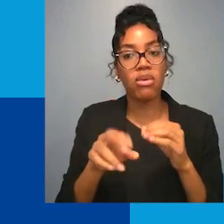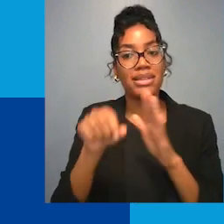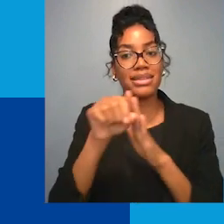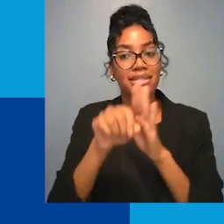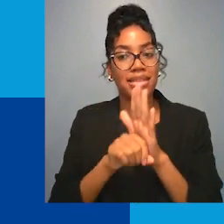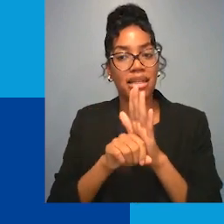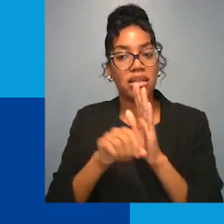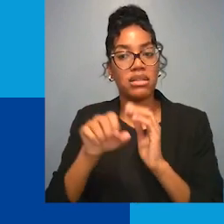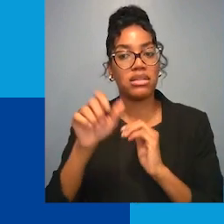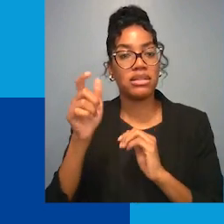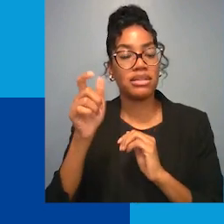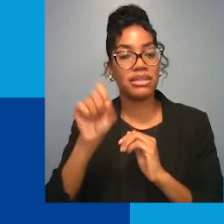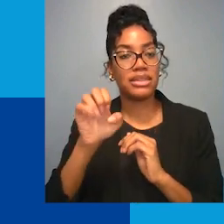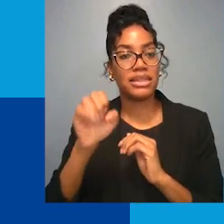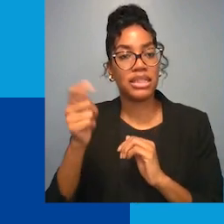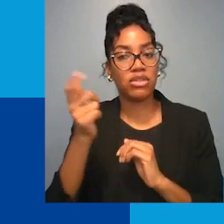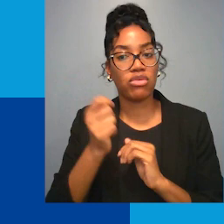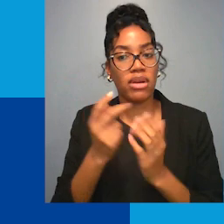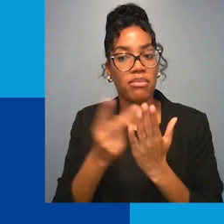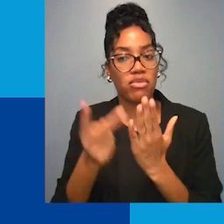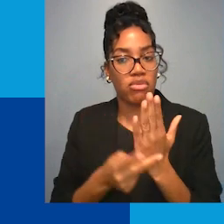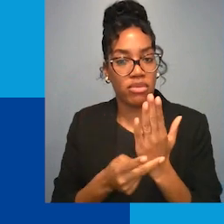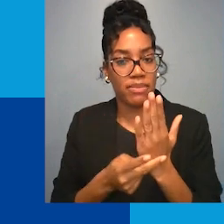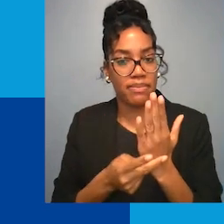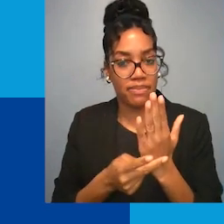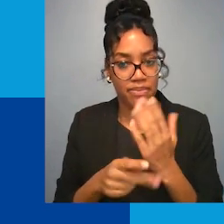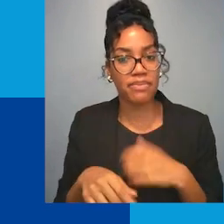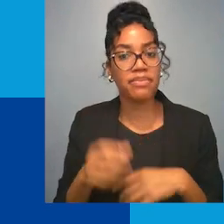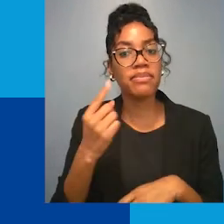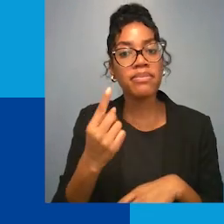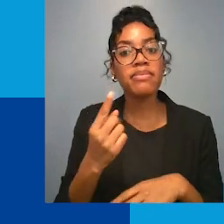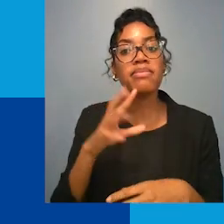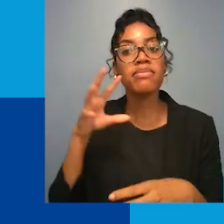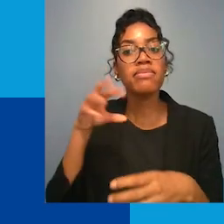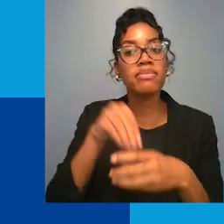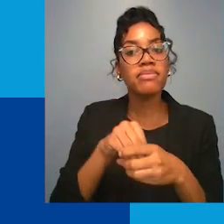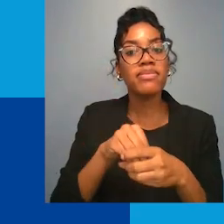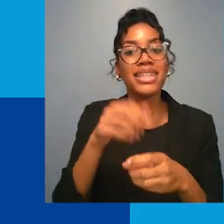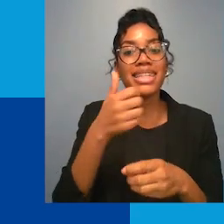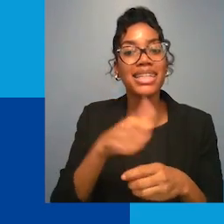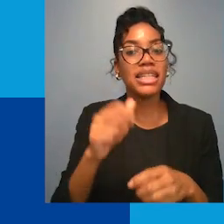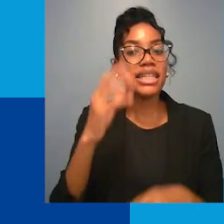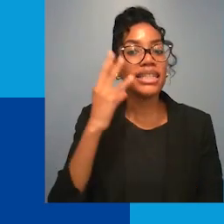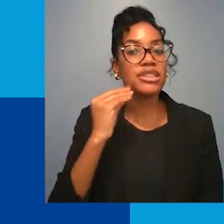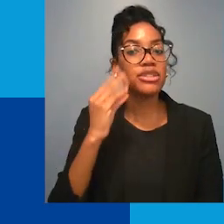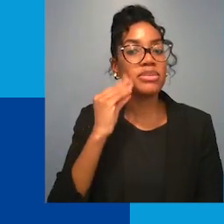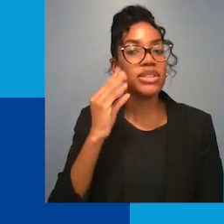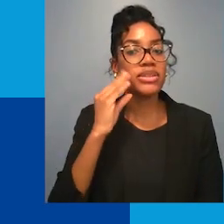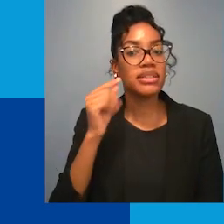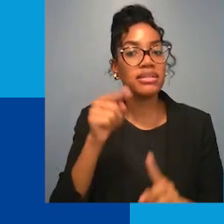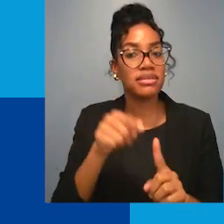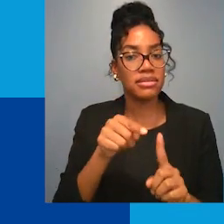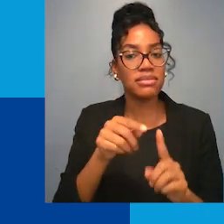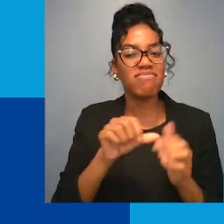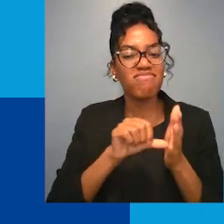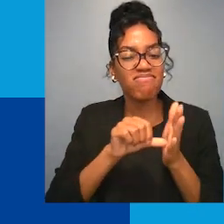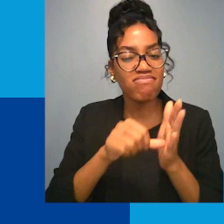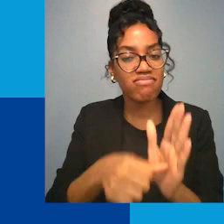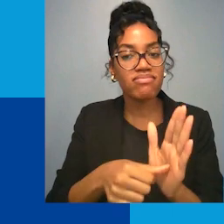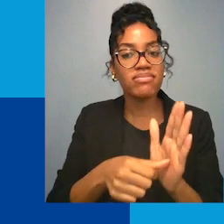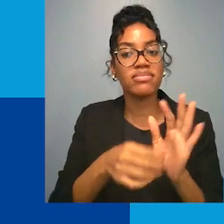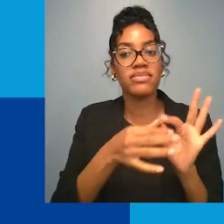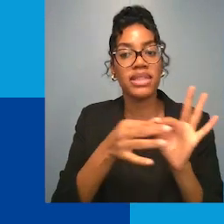distilling science for non-scientific audiences. The student should discuss their interest in the Knauss Fellowship